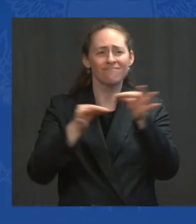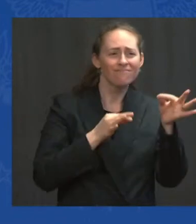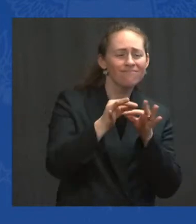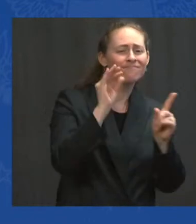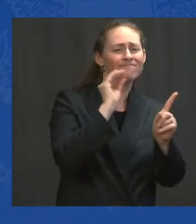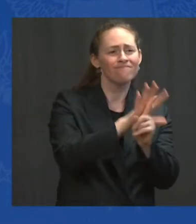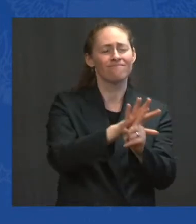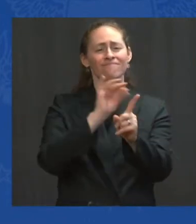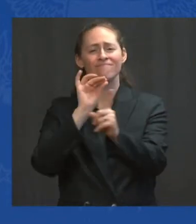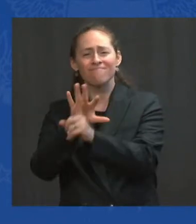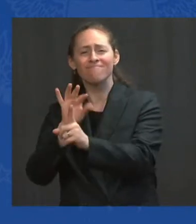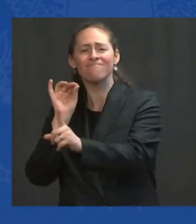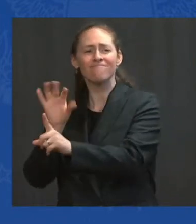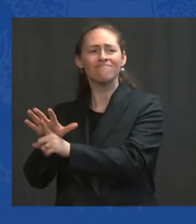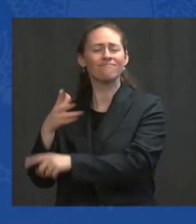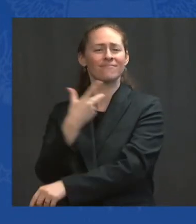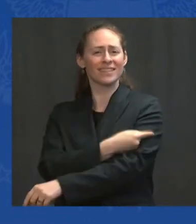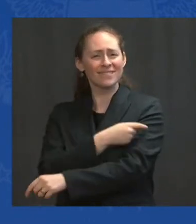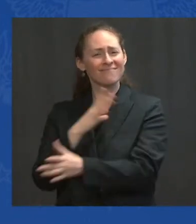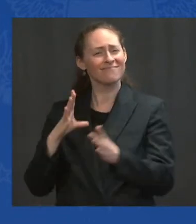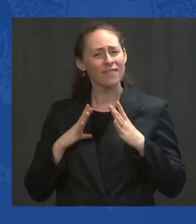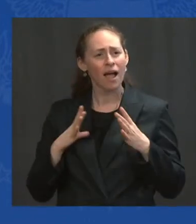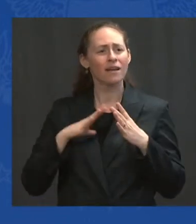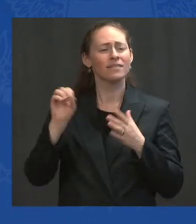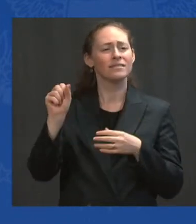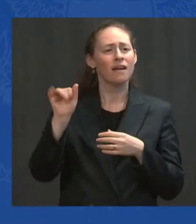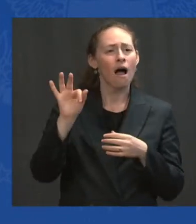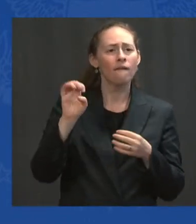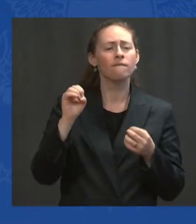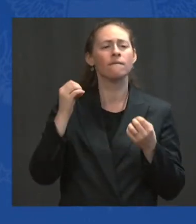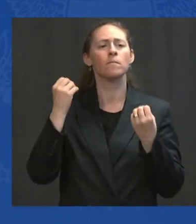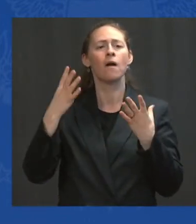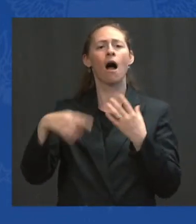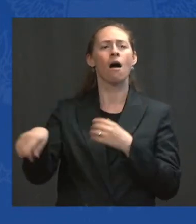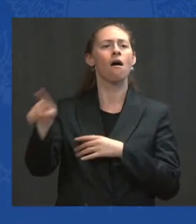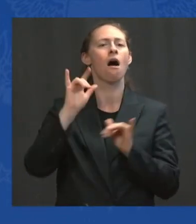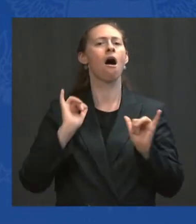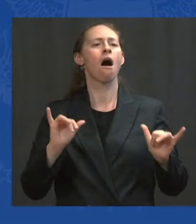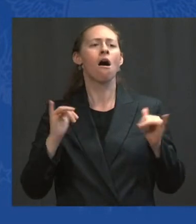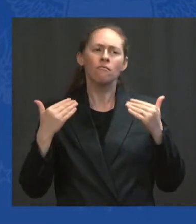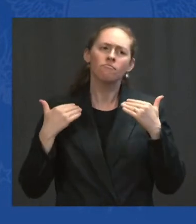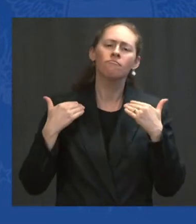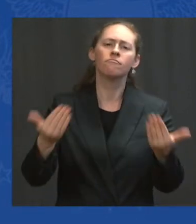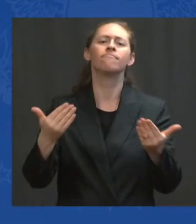and because so many Americans have stepped up, gotten their shot, and done their part.